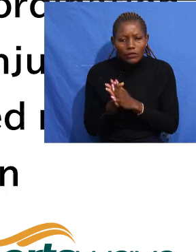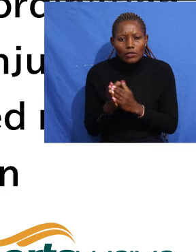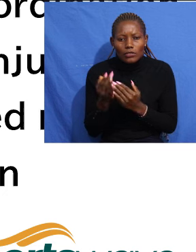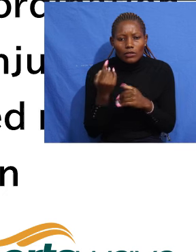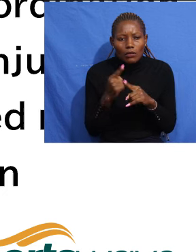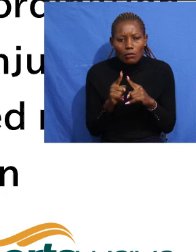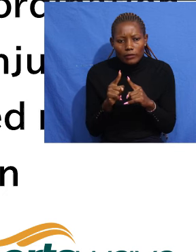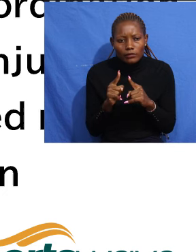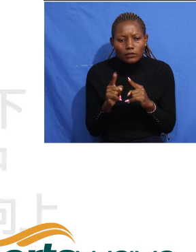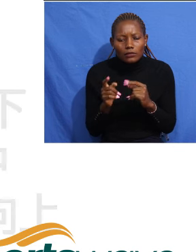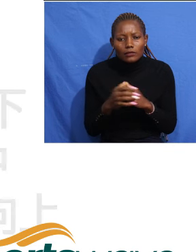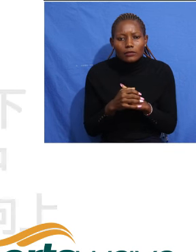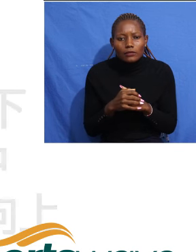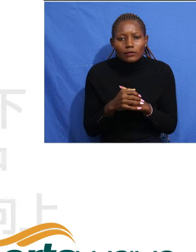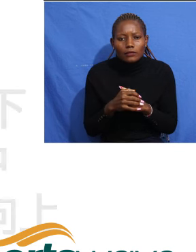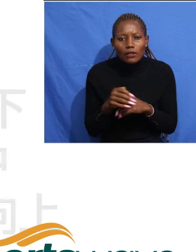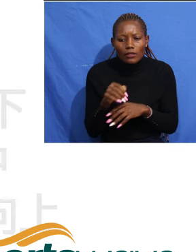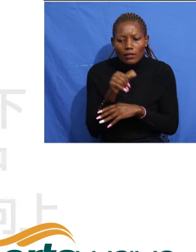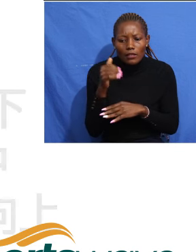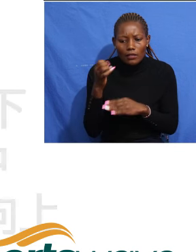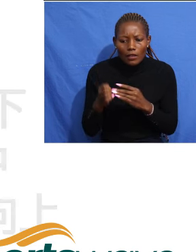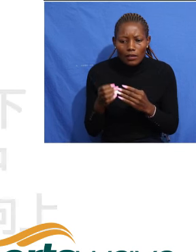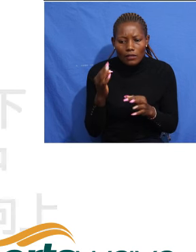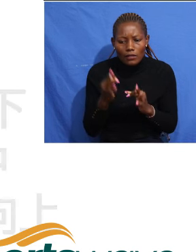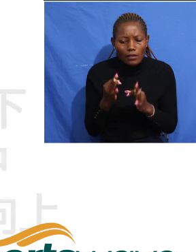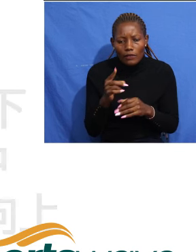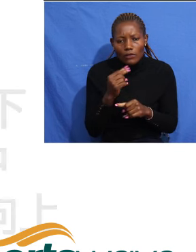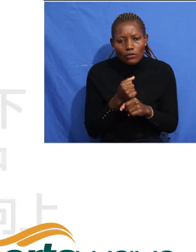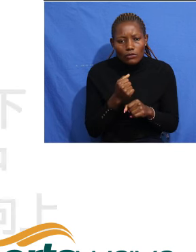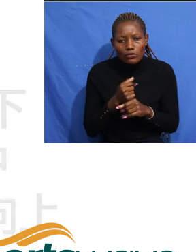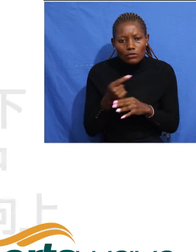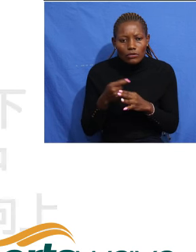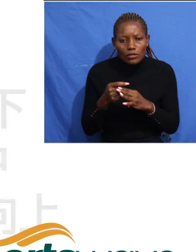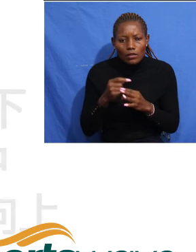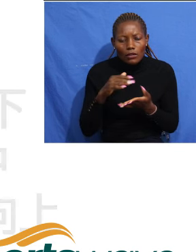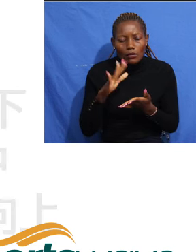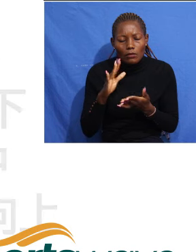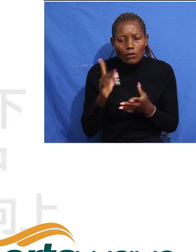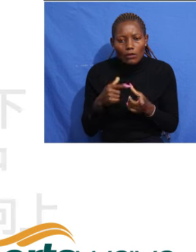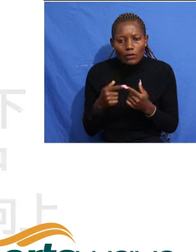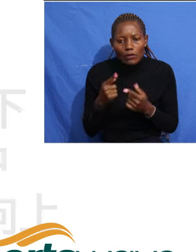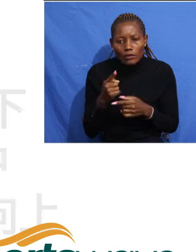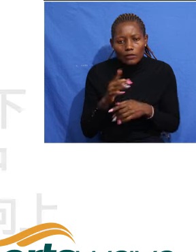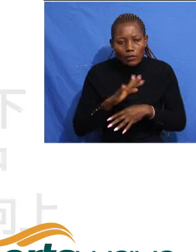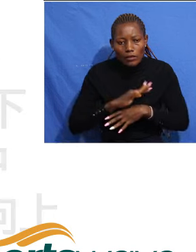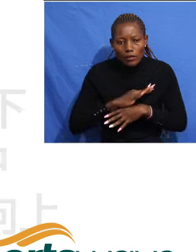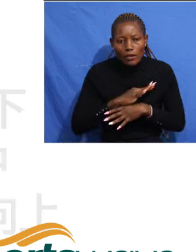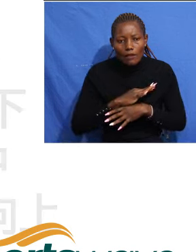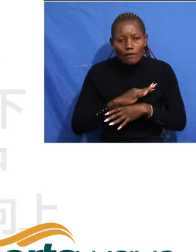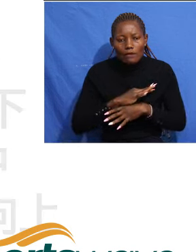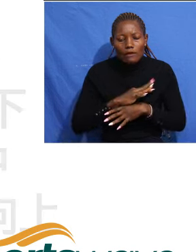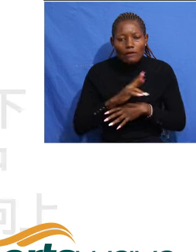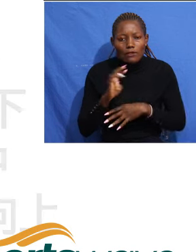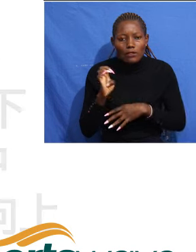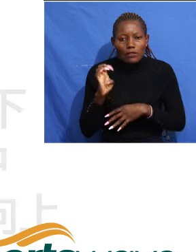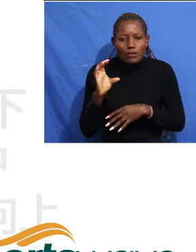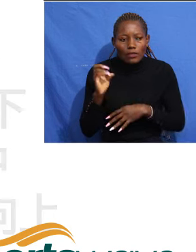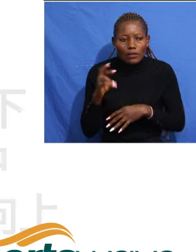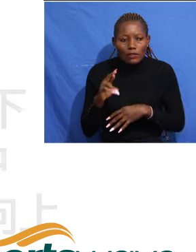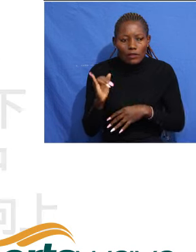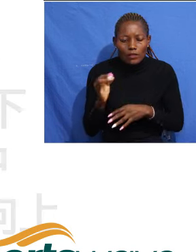But on the other hand, if you do too much training and or not enough recovery, your physical condition